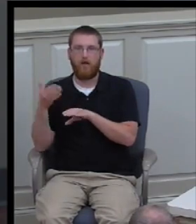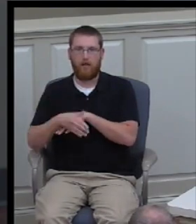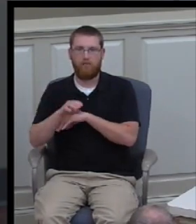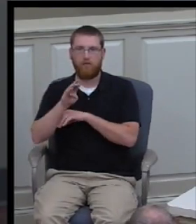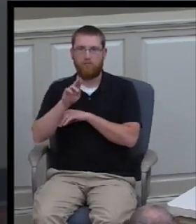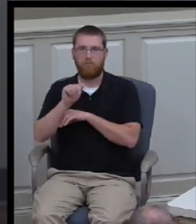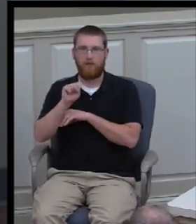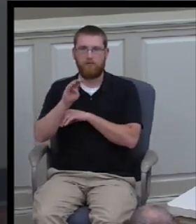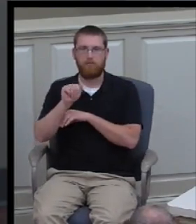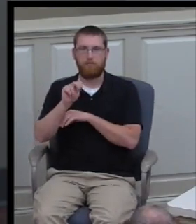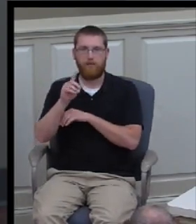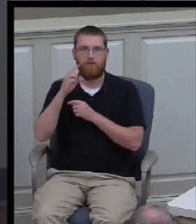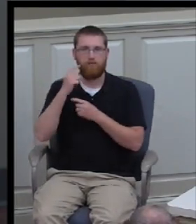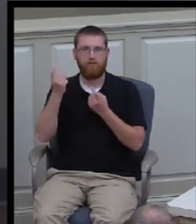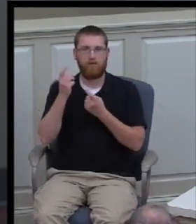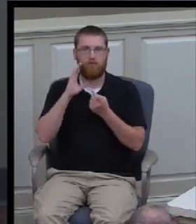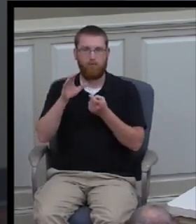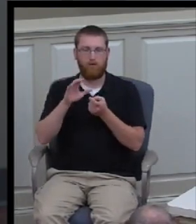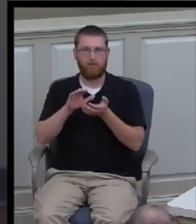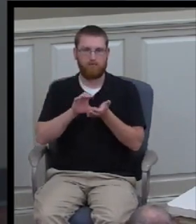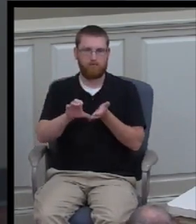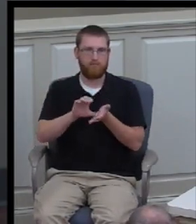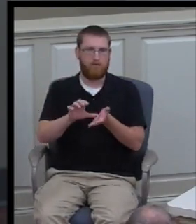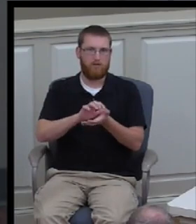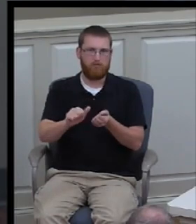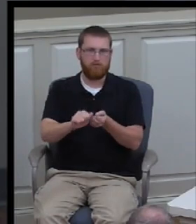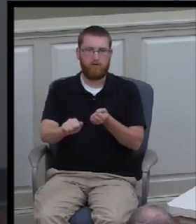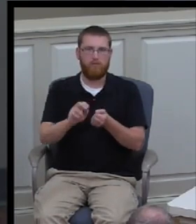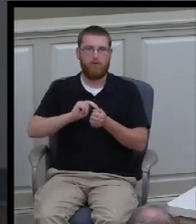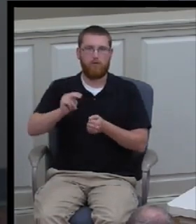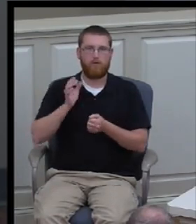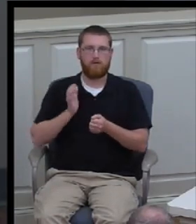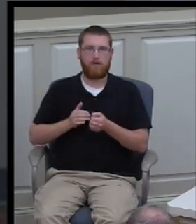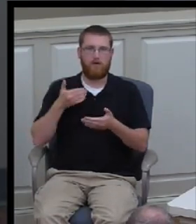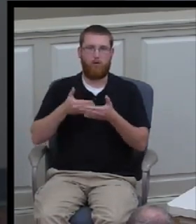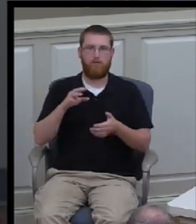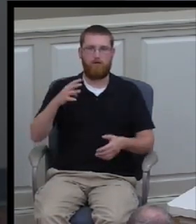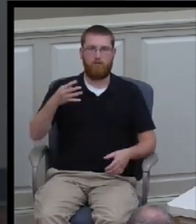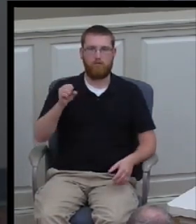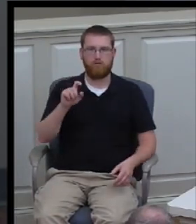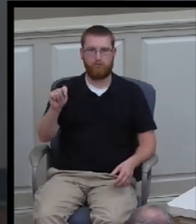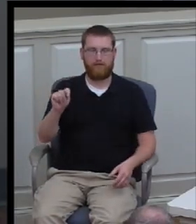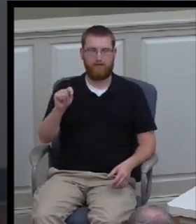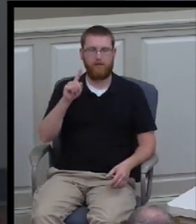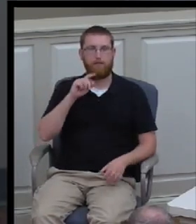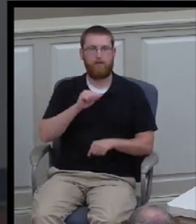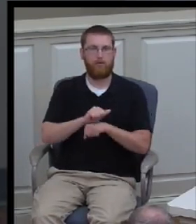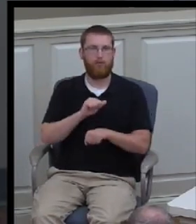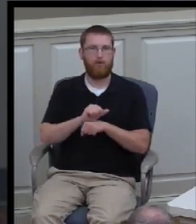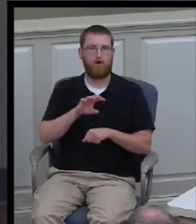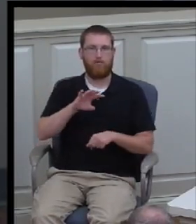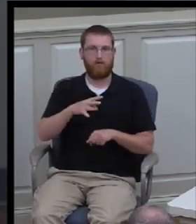Festival. Then we'll start doing the demo on the north side of the street, starting up here close to 4th. And we'll be working from there down